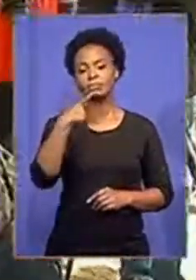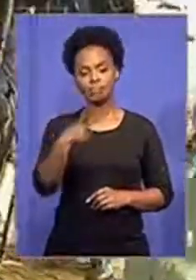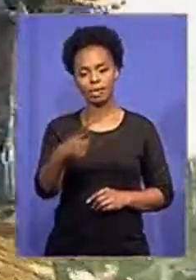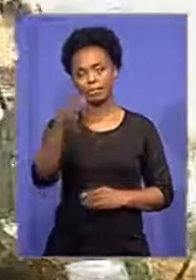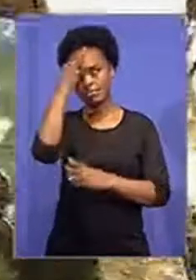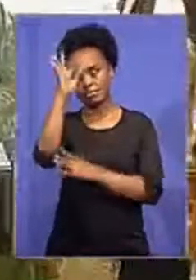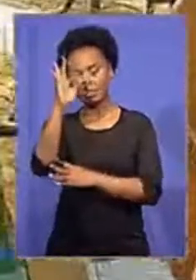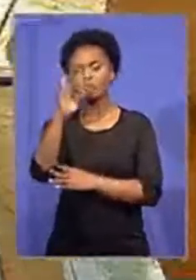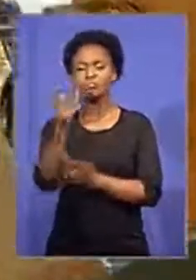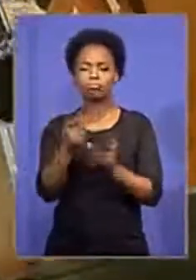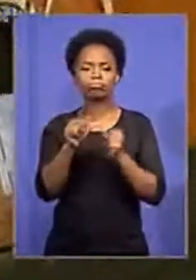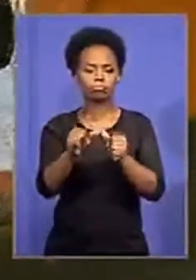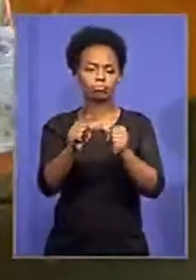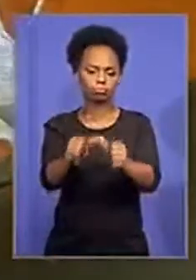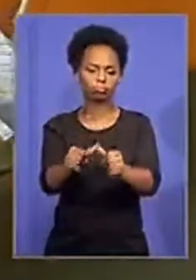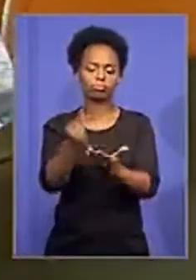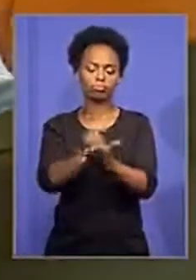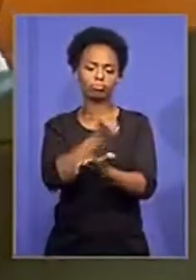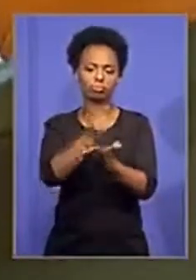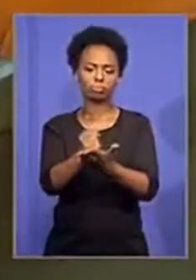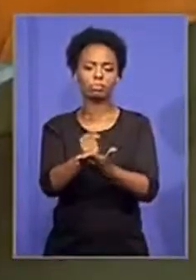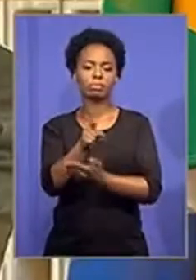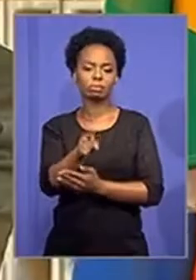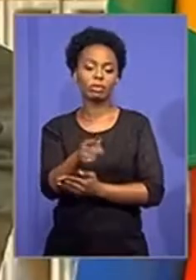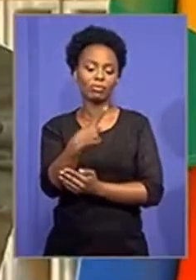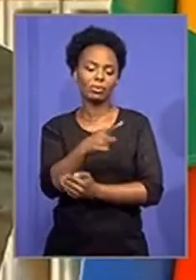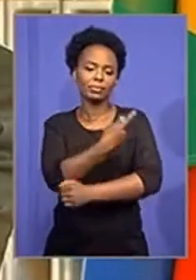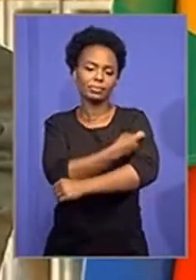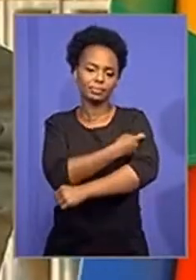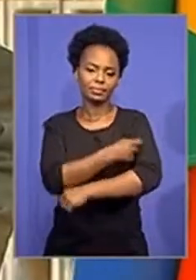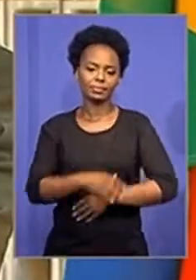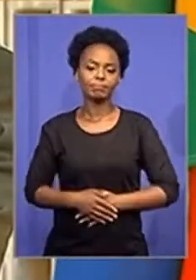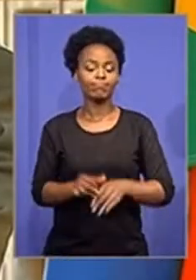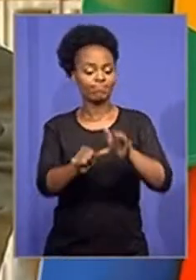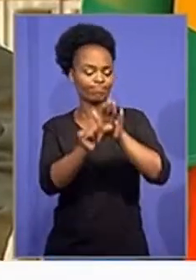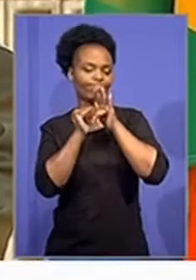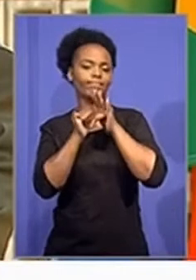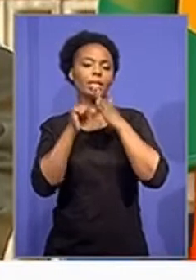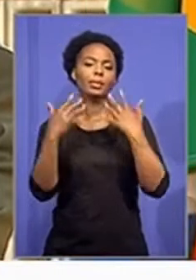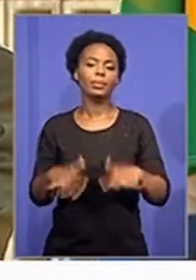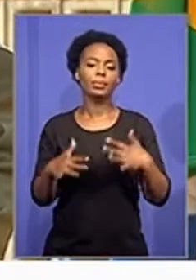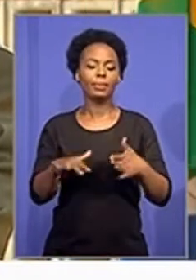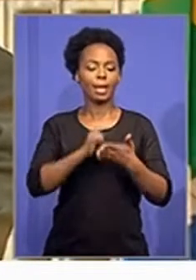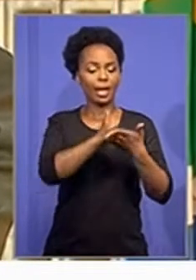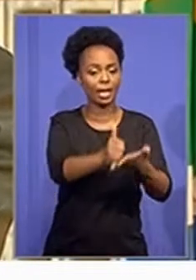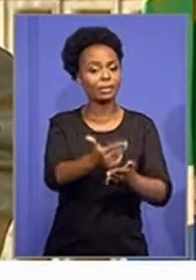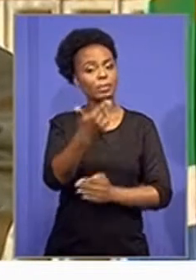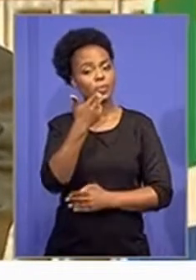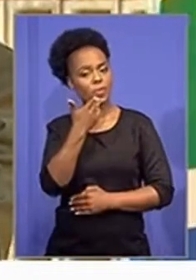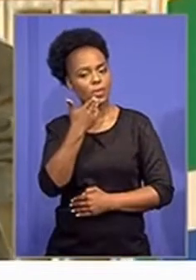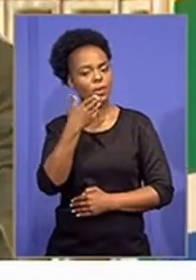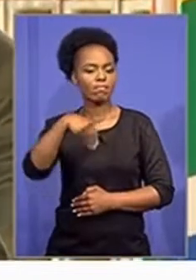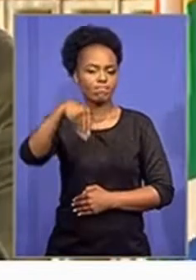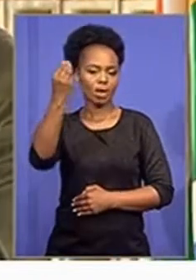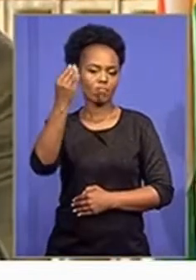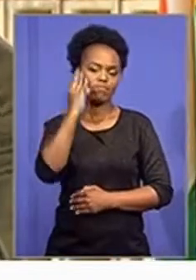mehato ya boingodiso. It is critical that we must assist all our elderly people to ensure